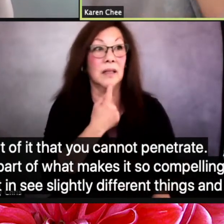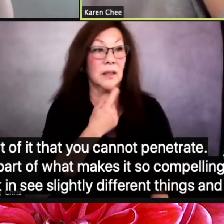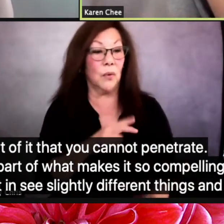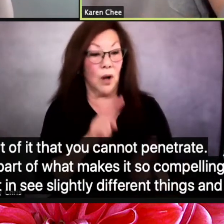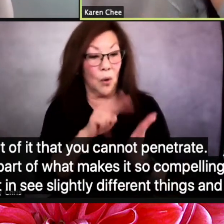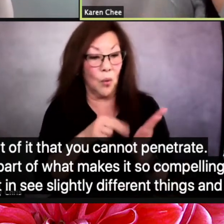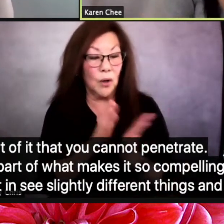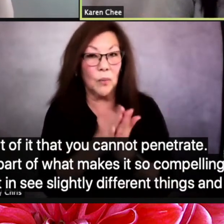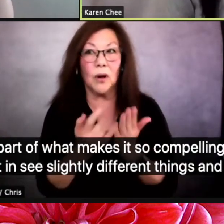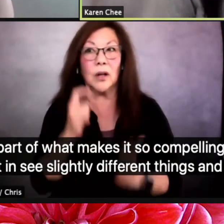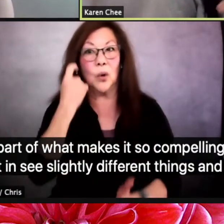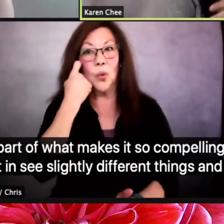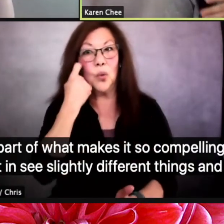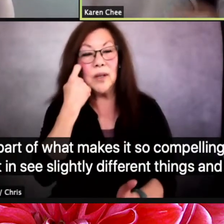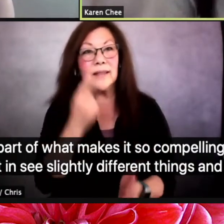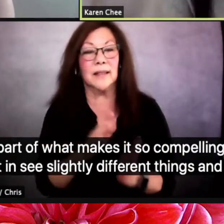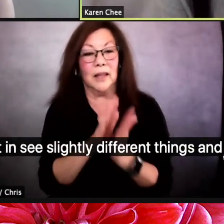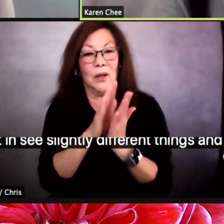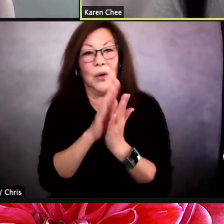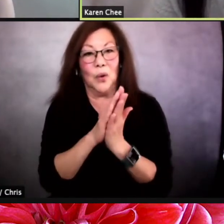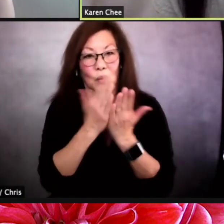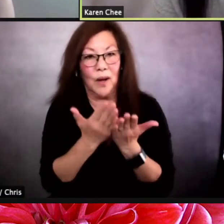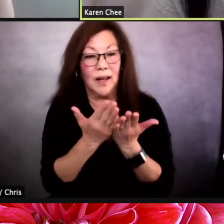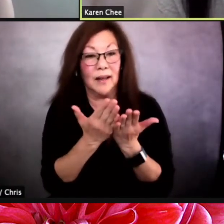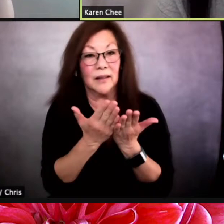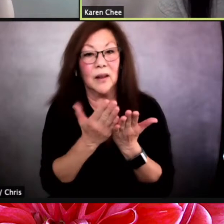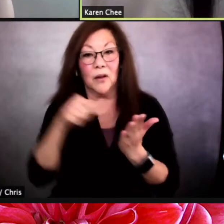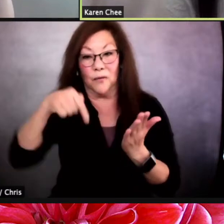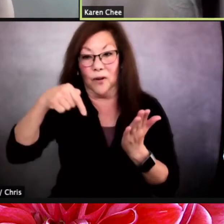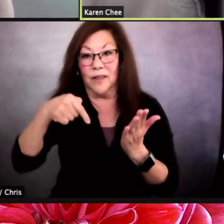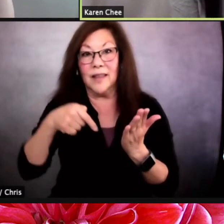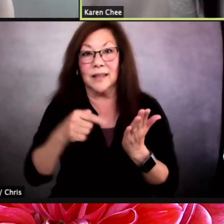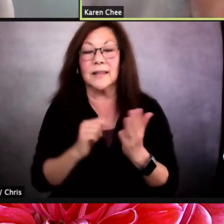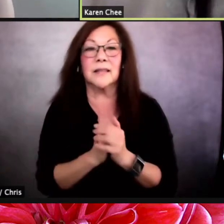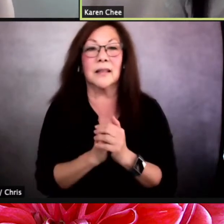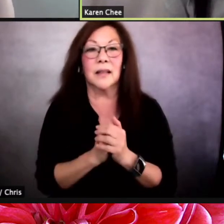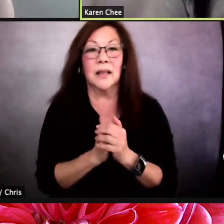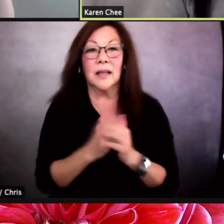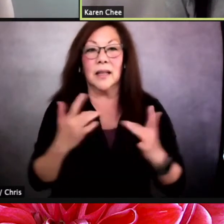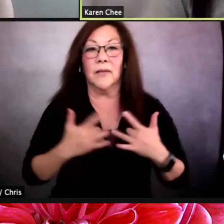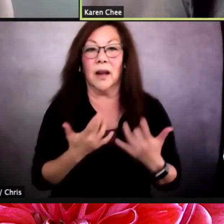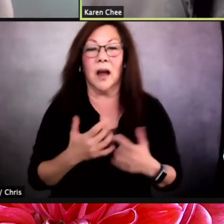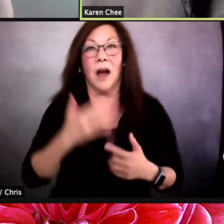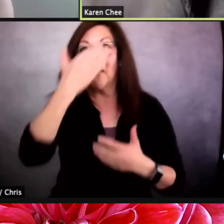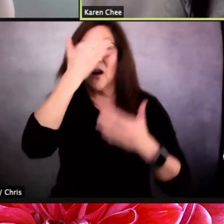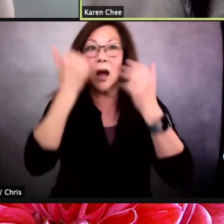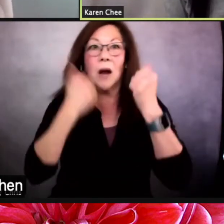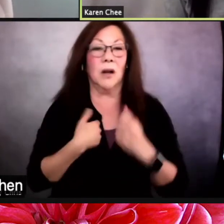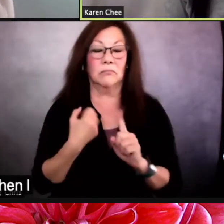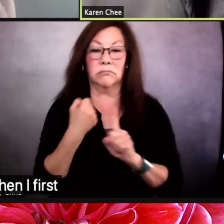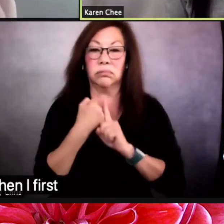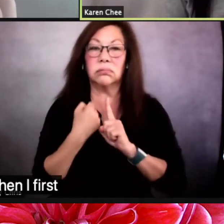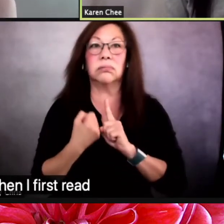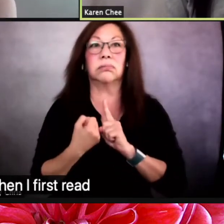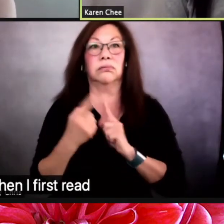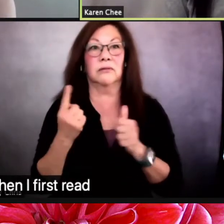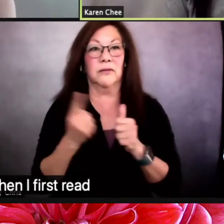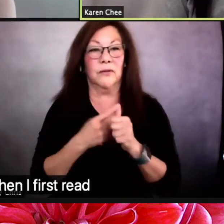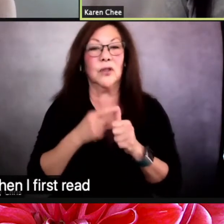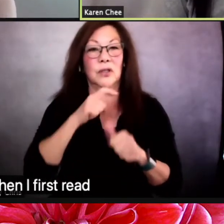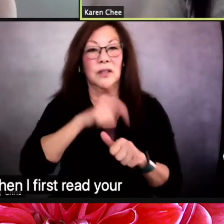book, and I recently reread it to do this, and something that I forgot about how much I was struck by the first time around